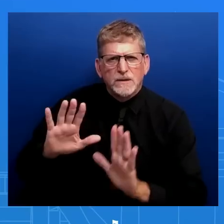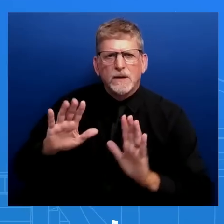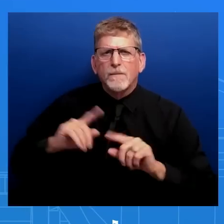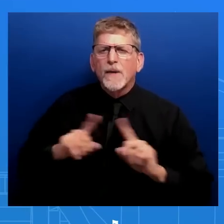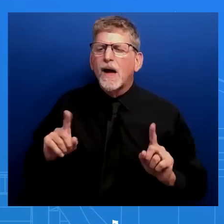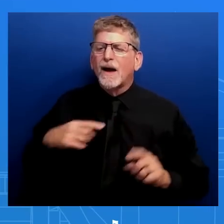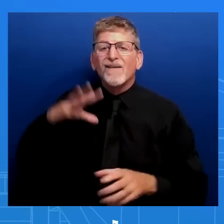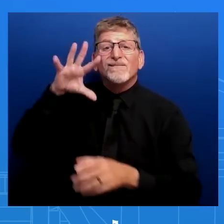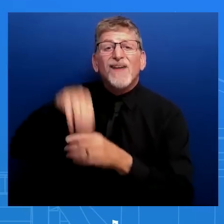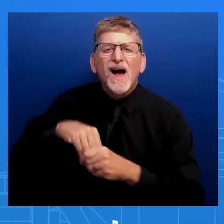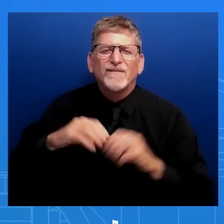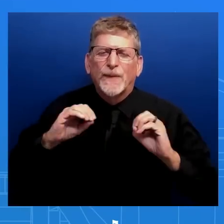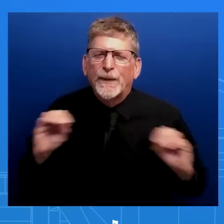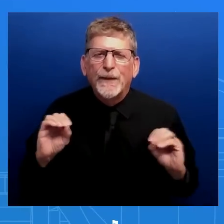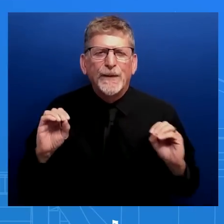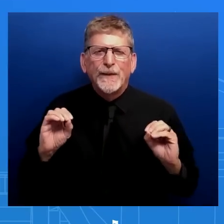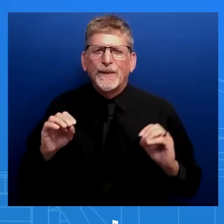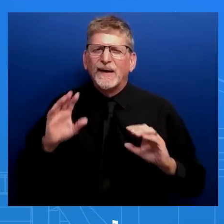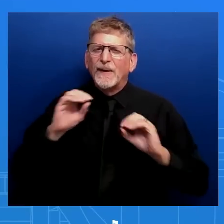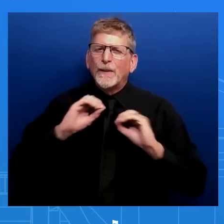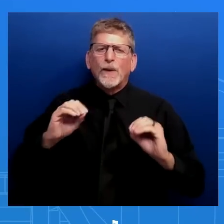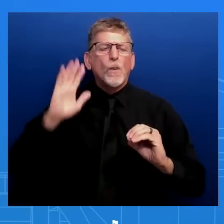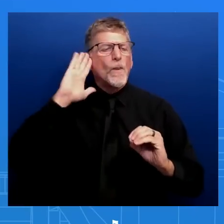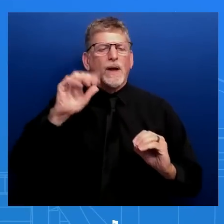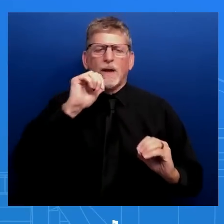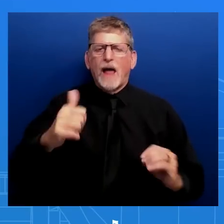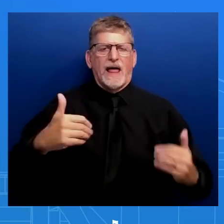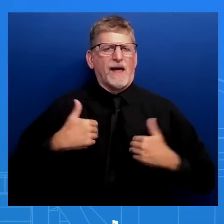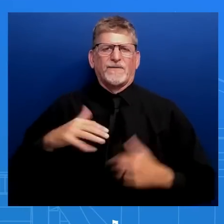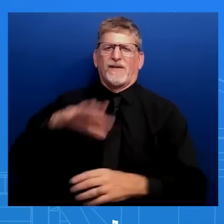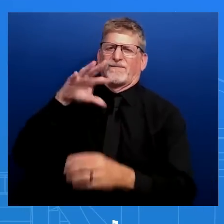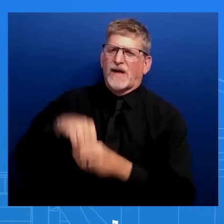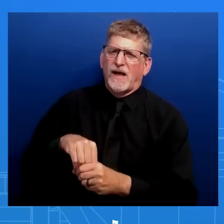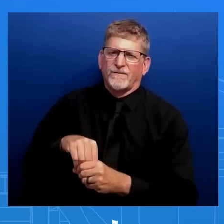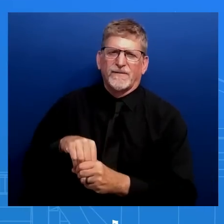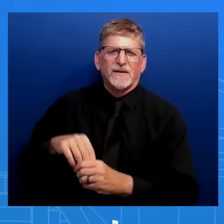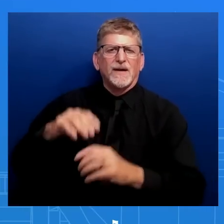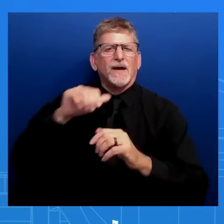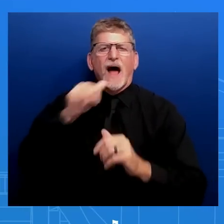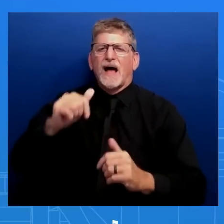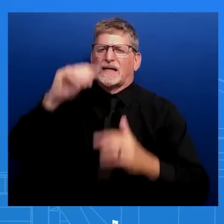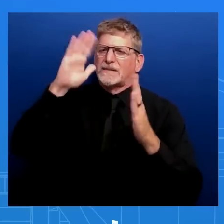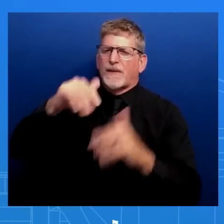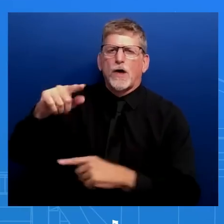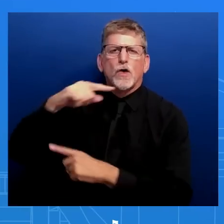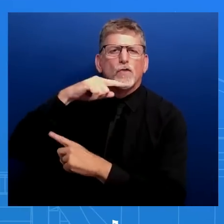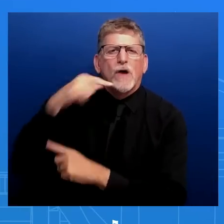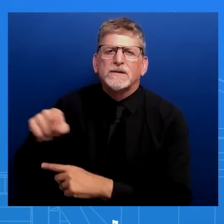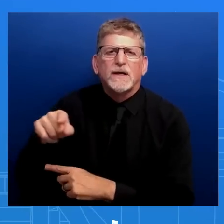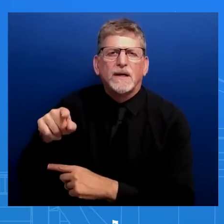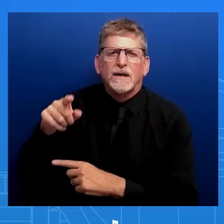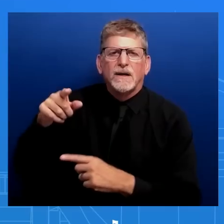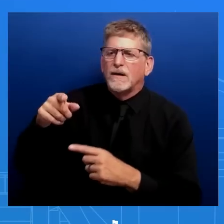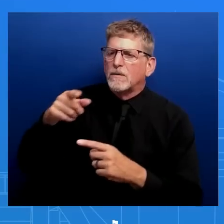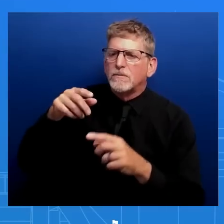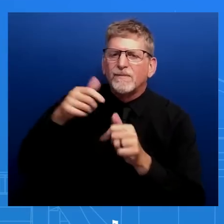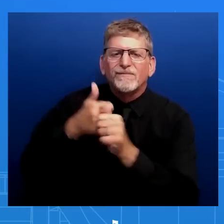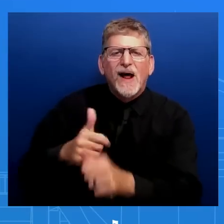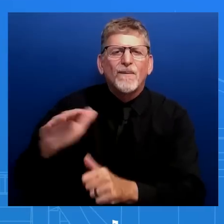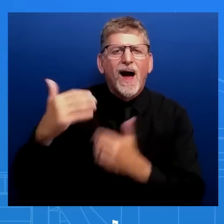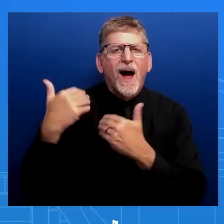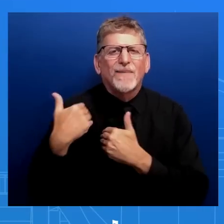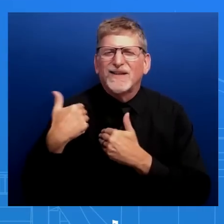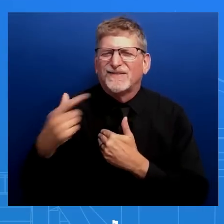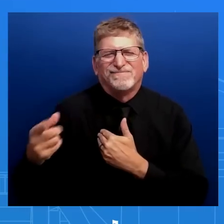nor would there be, and that we expect Russia to observe its obligations, its international obligations, for the protection of diplomatic